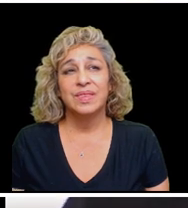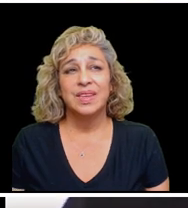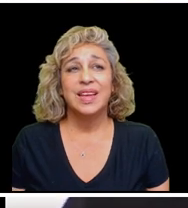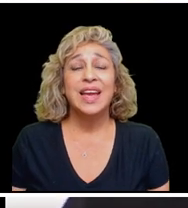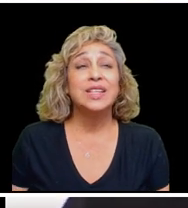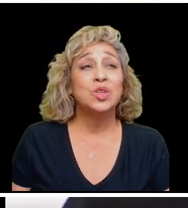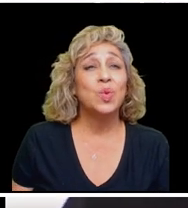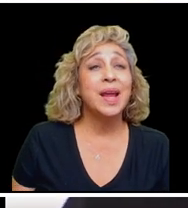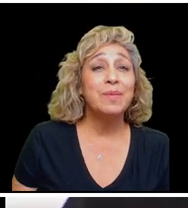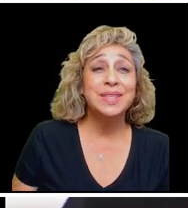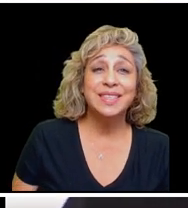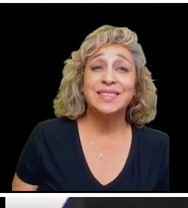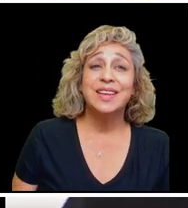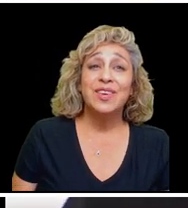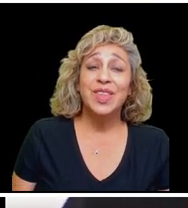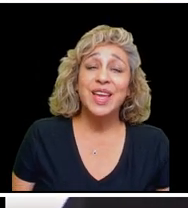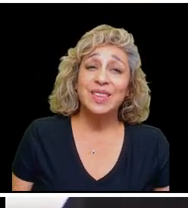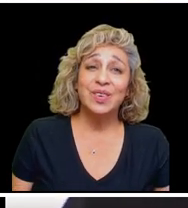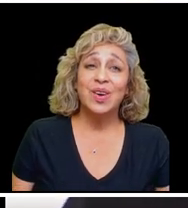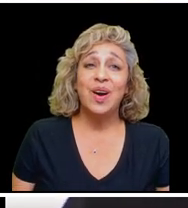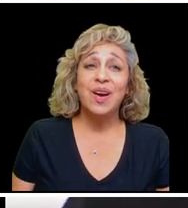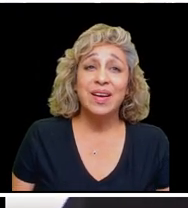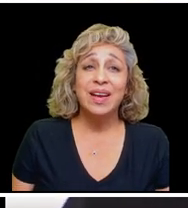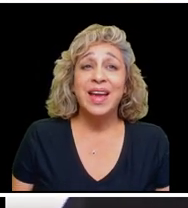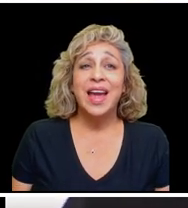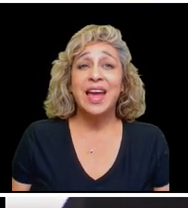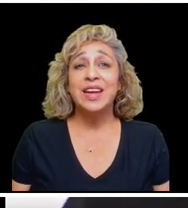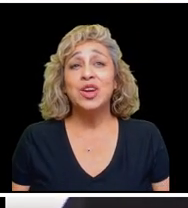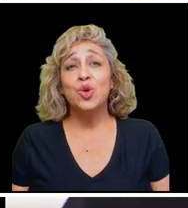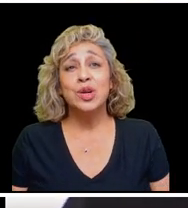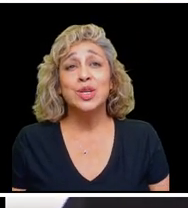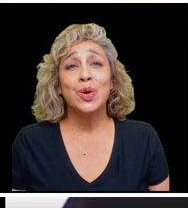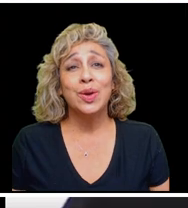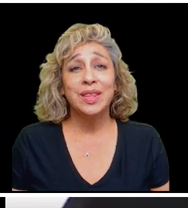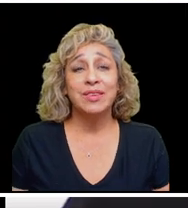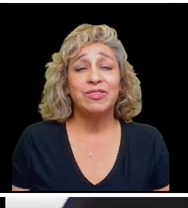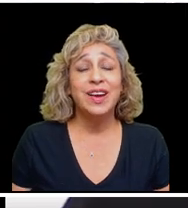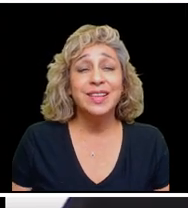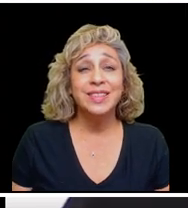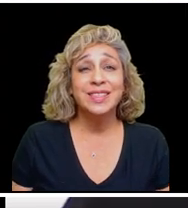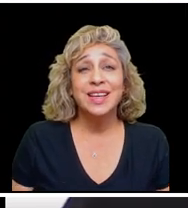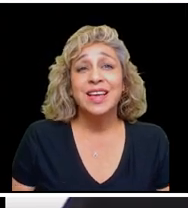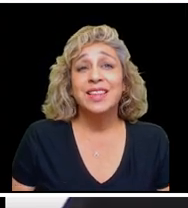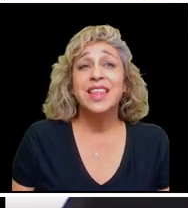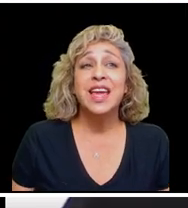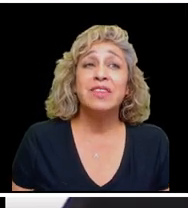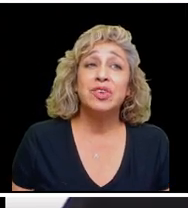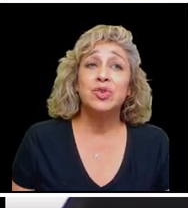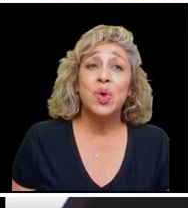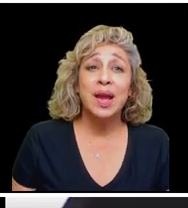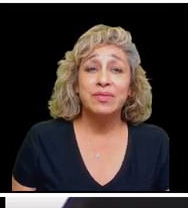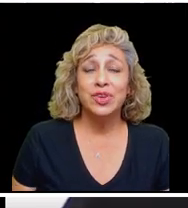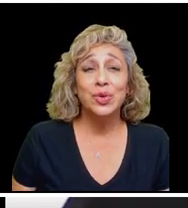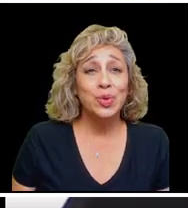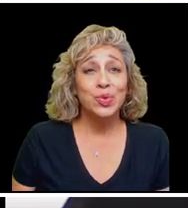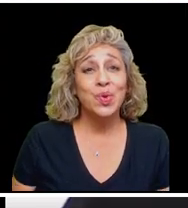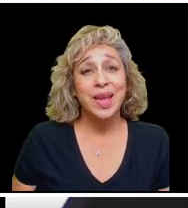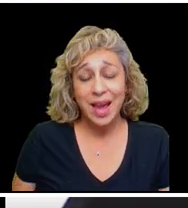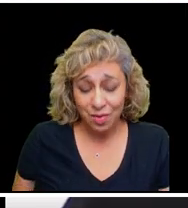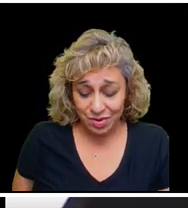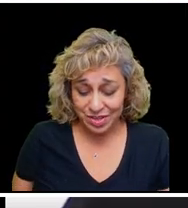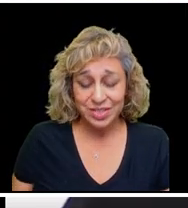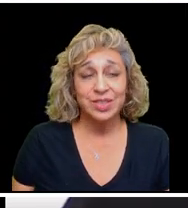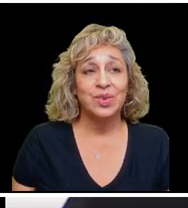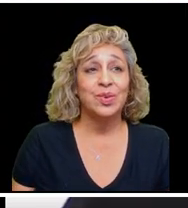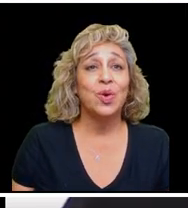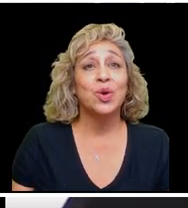and so what happens is they get their card and in order to go get the funds they have to drive two to three